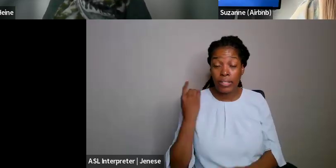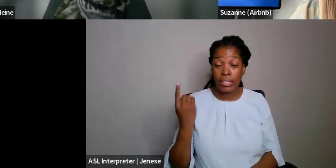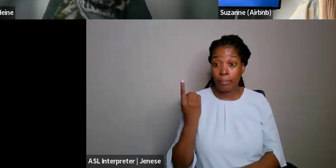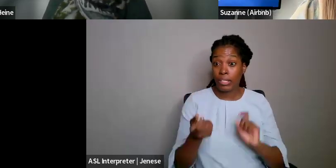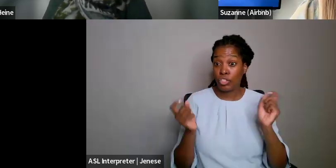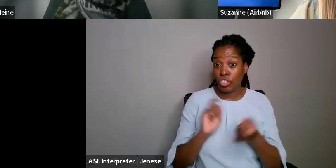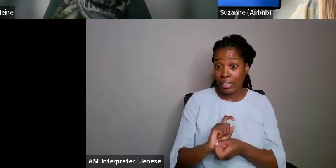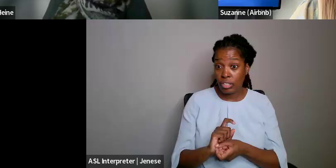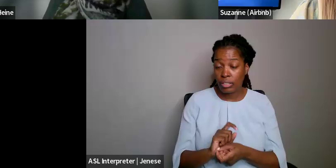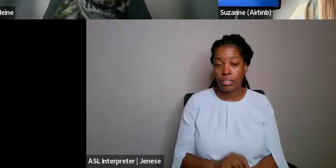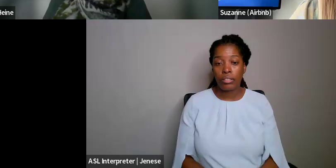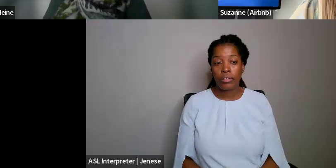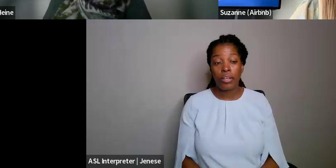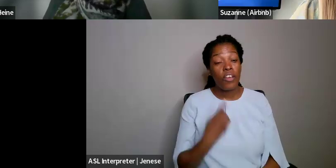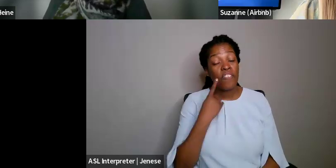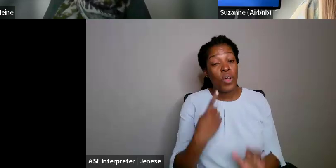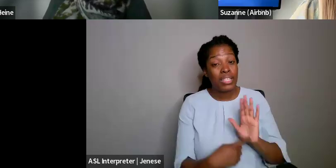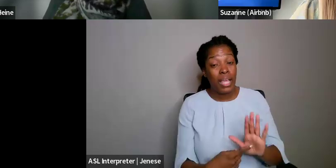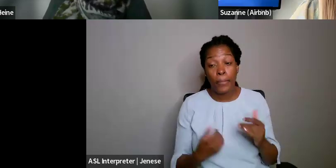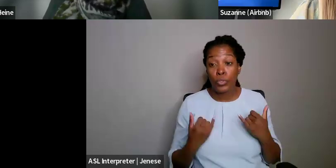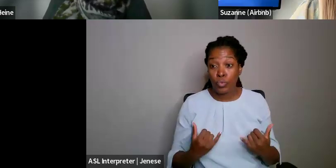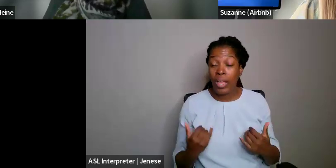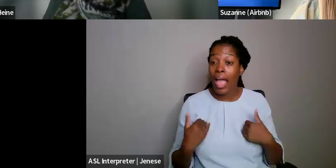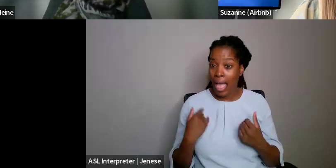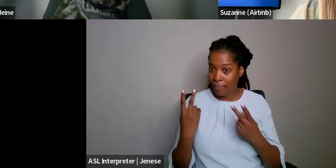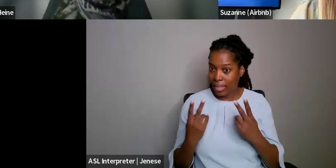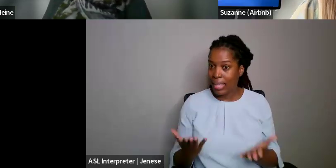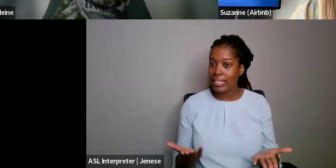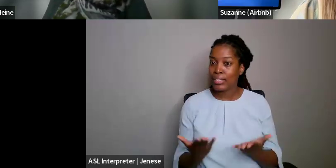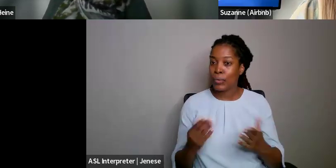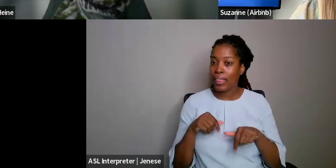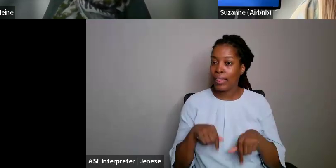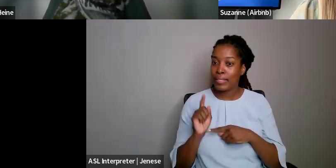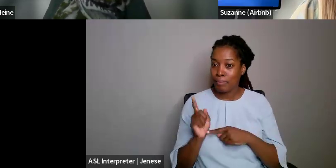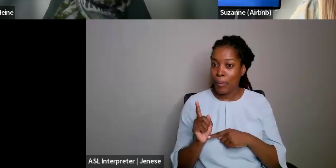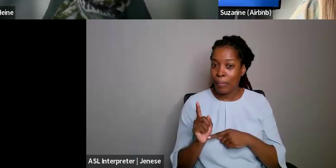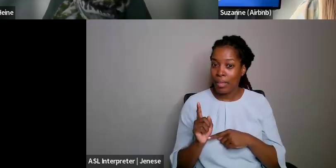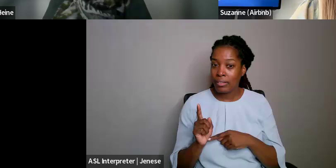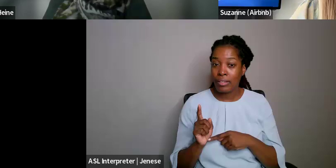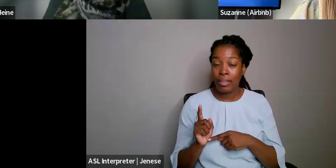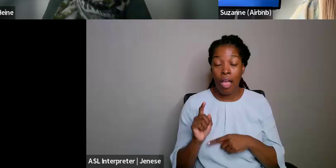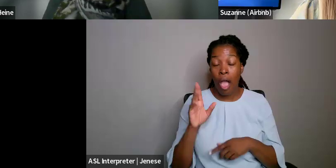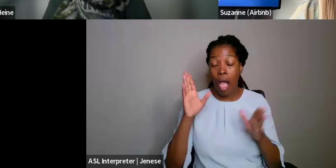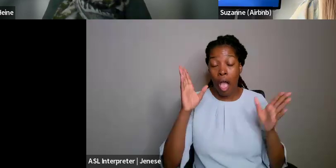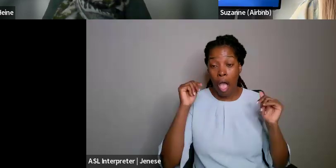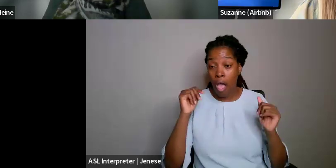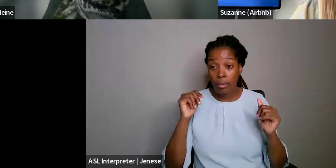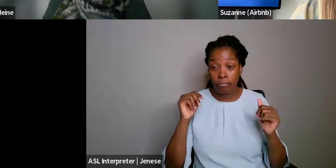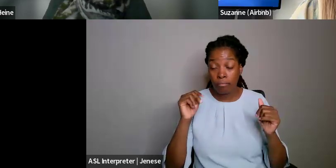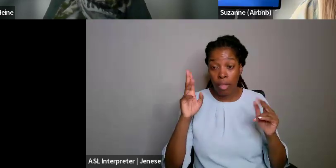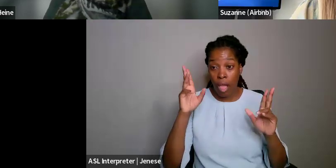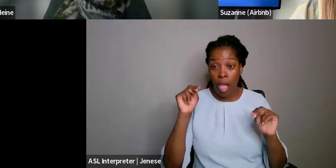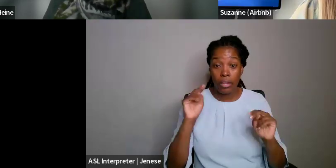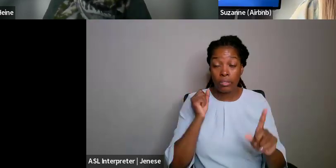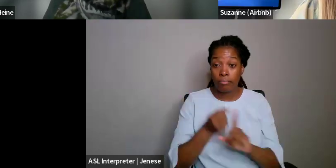changes. Like, for example, today I've actually got a guest staying with me at the moment, and unexpectedly last night, the fiber